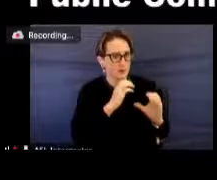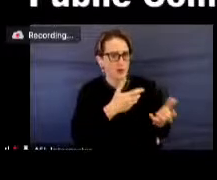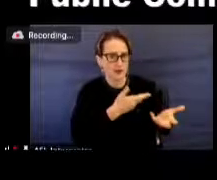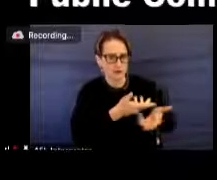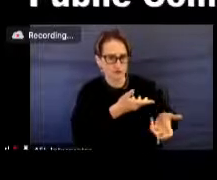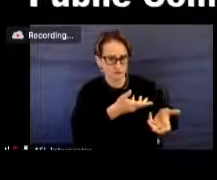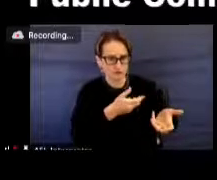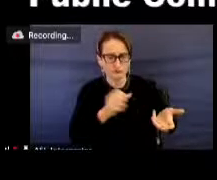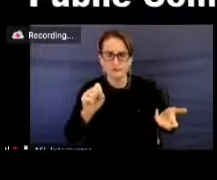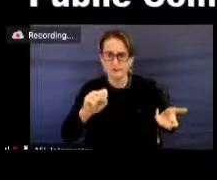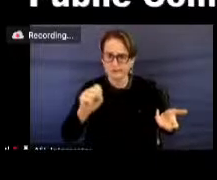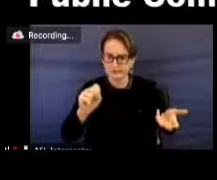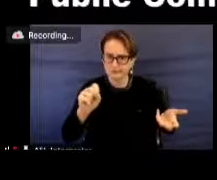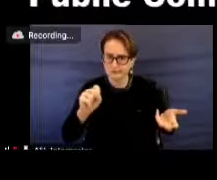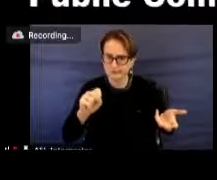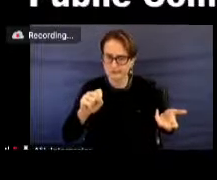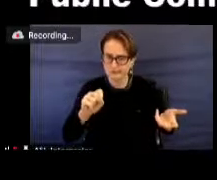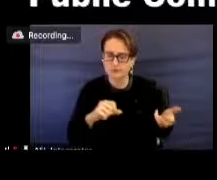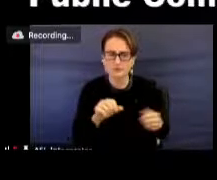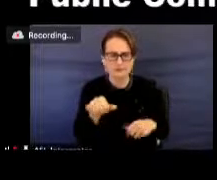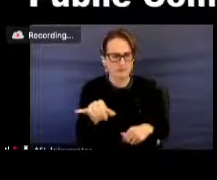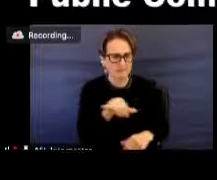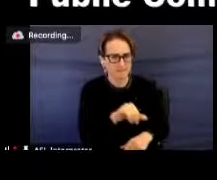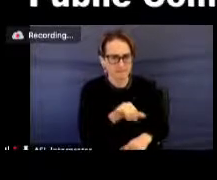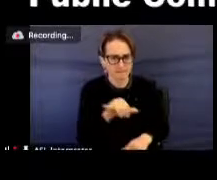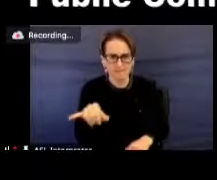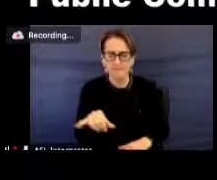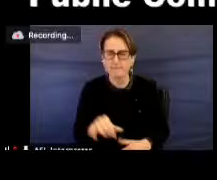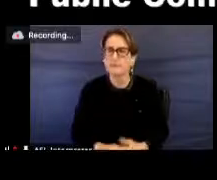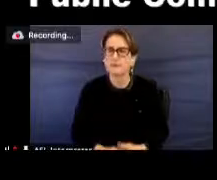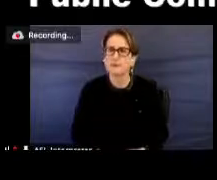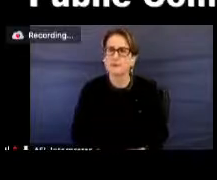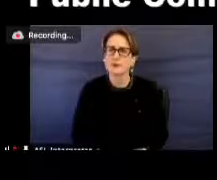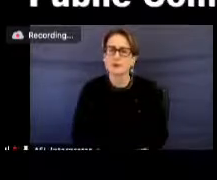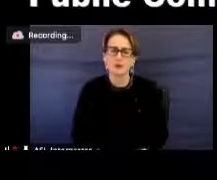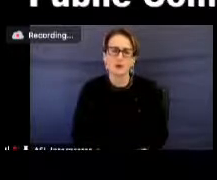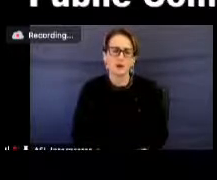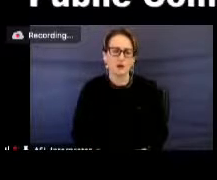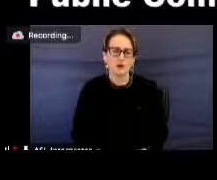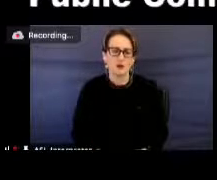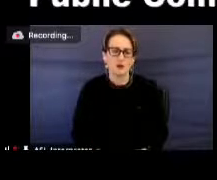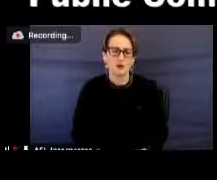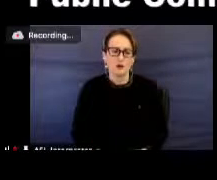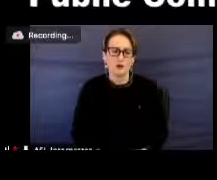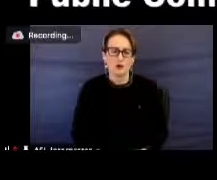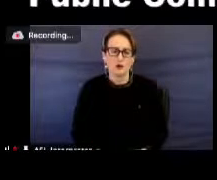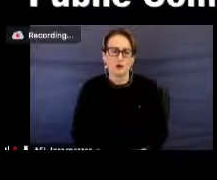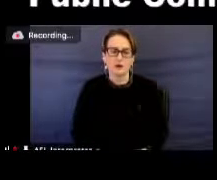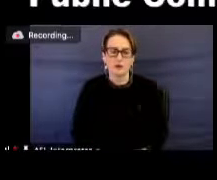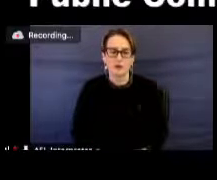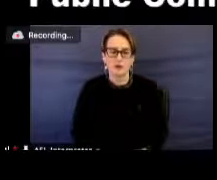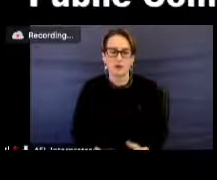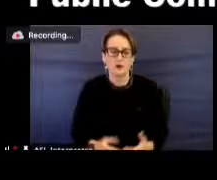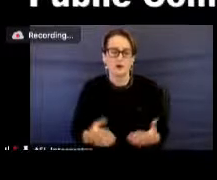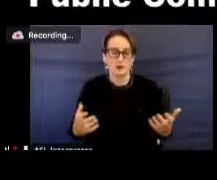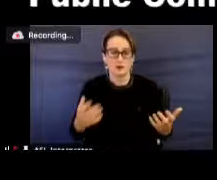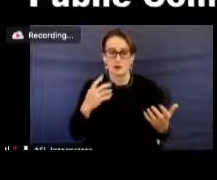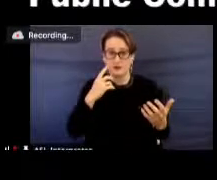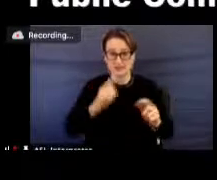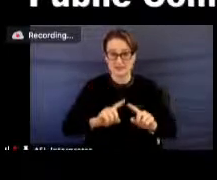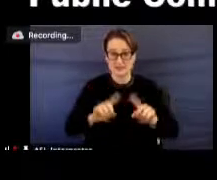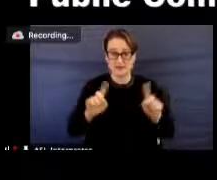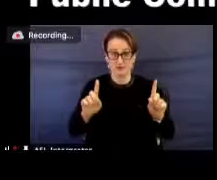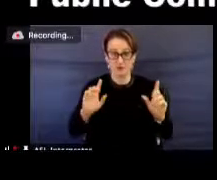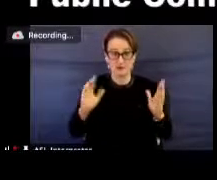well. I've certainly, if I'm measuring the delta between